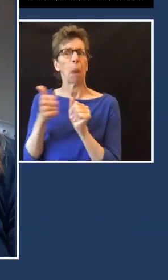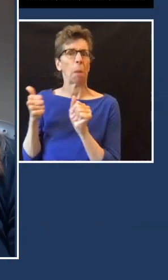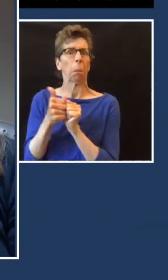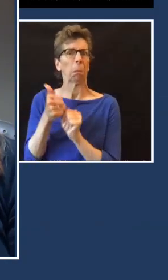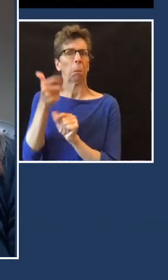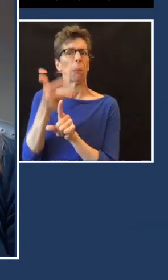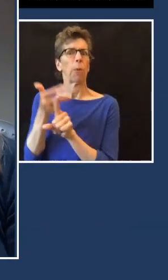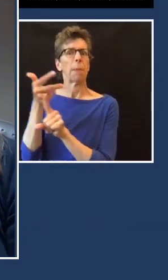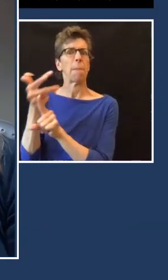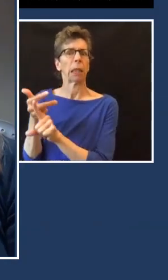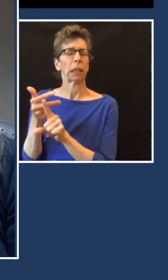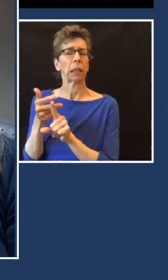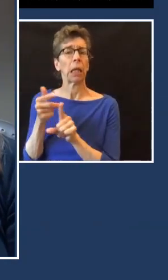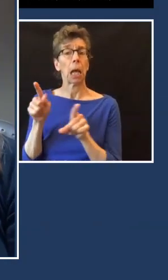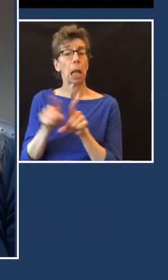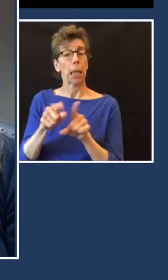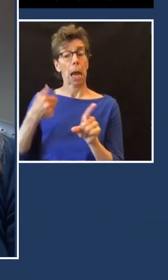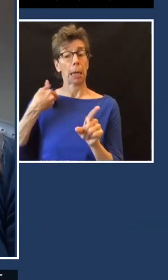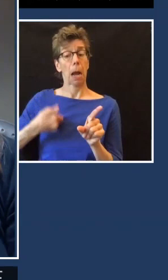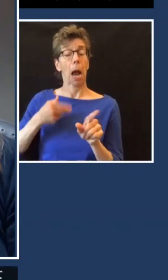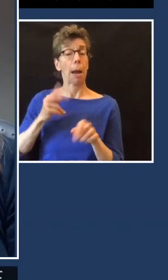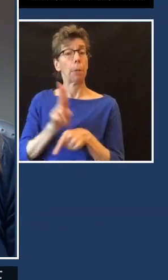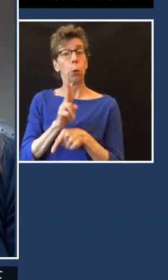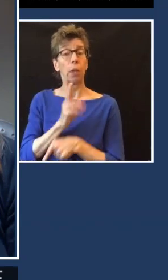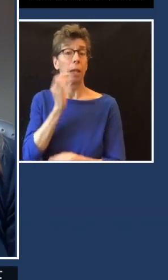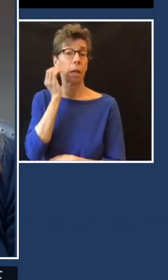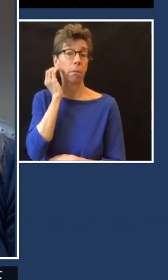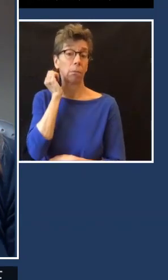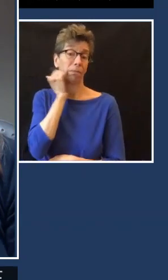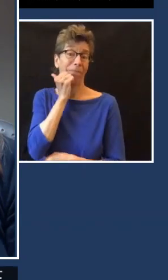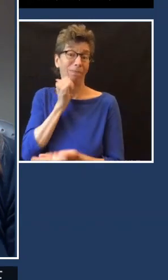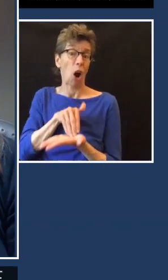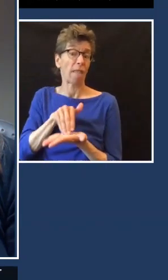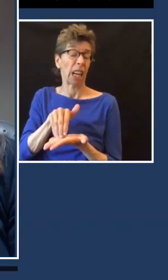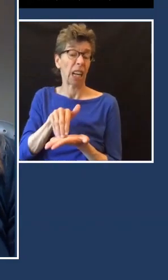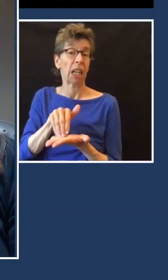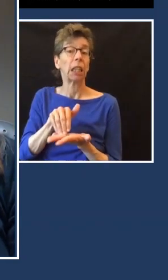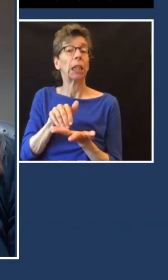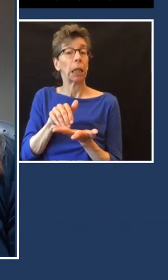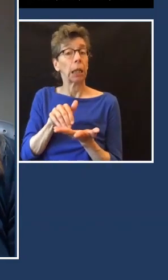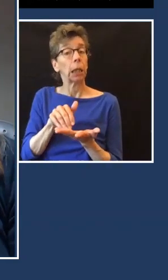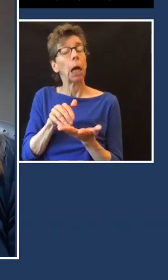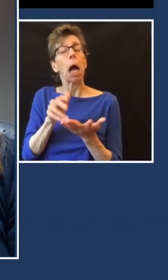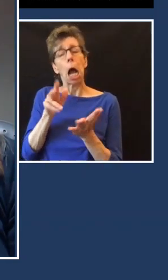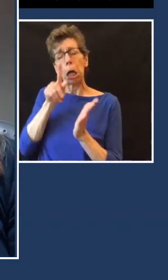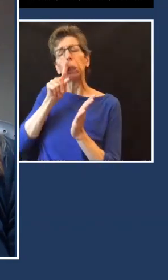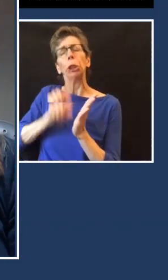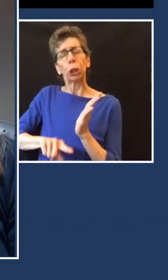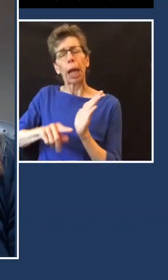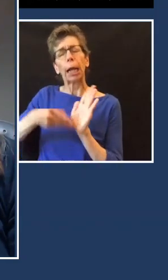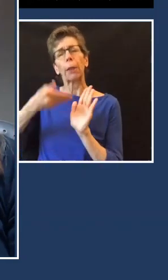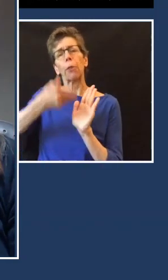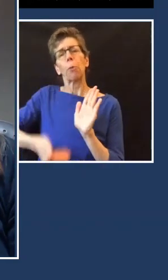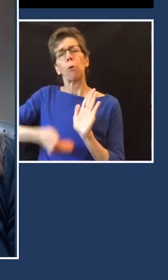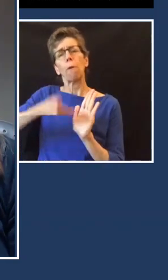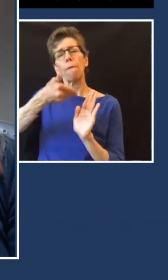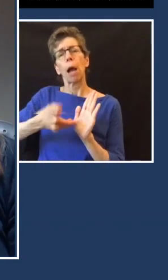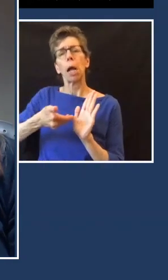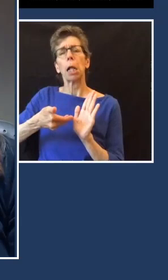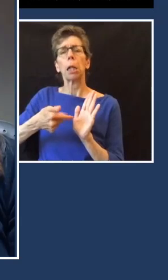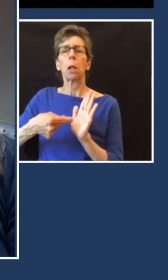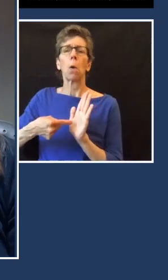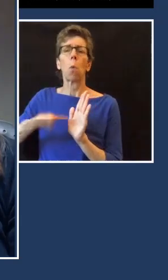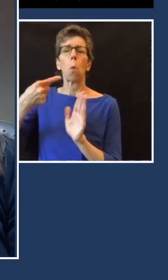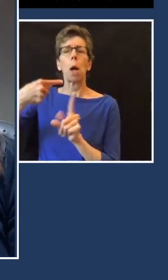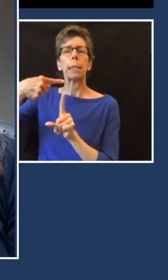Tarena and you use LinkedIn very often, then I would encourage you to review your profile on a monthly basis. You don't necessarily